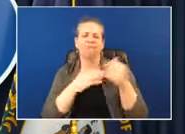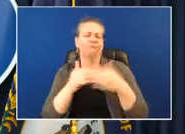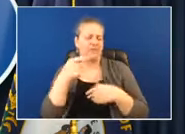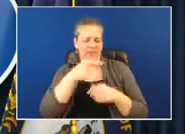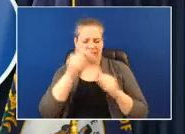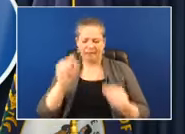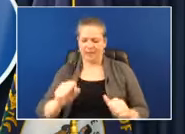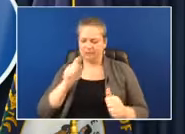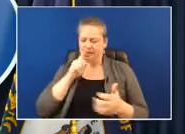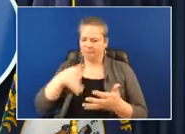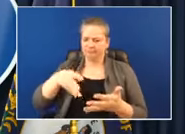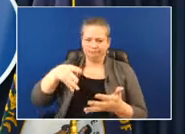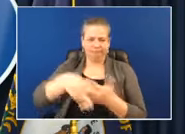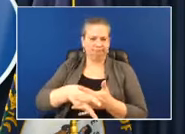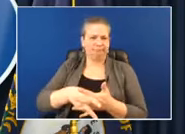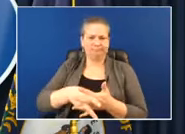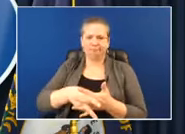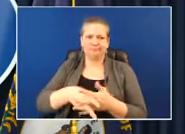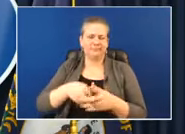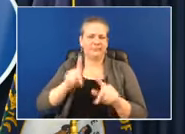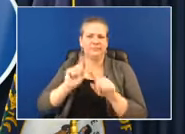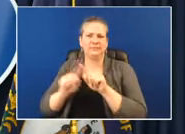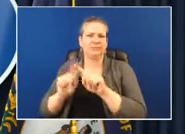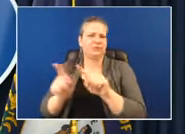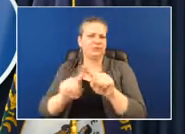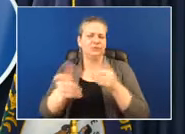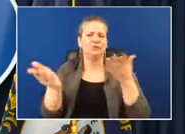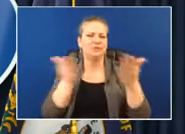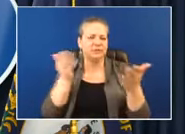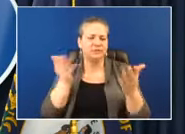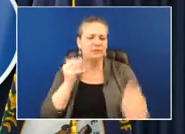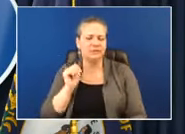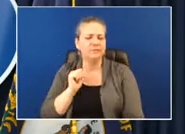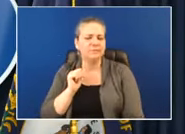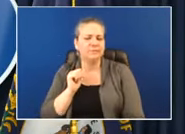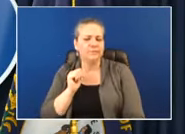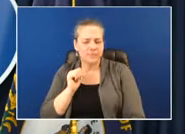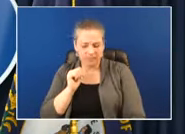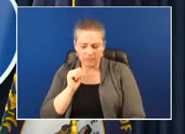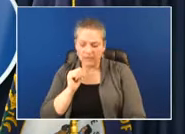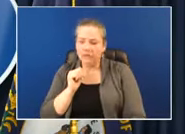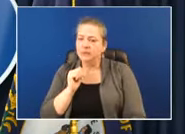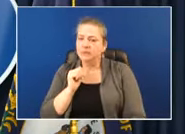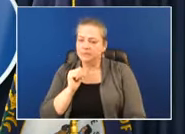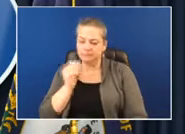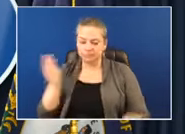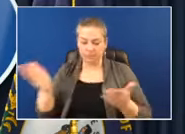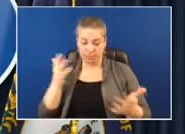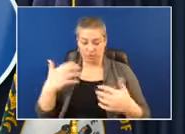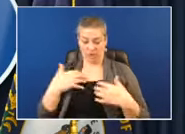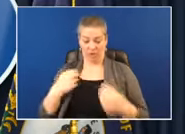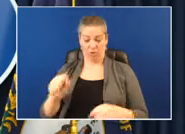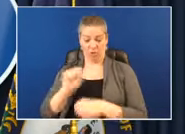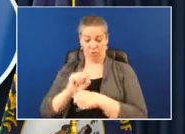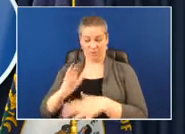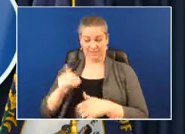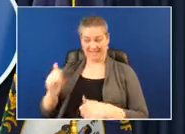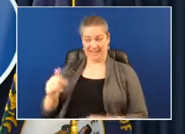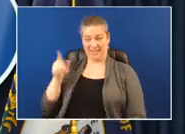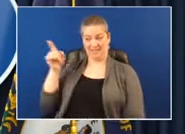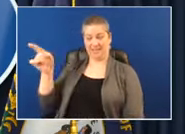in these very important services. Community health workers will now be a Medicaid reimbursable